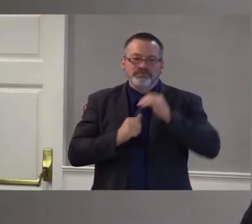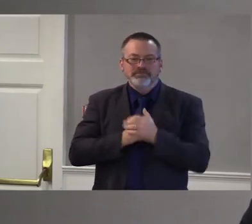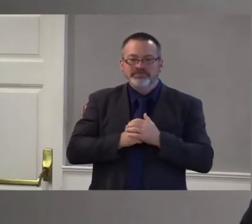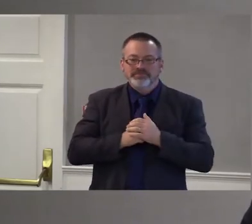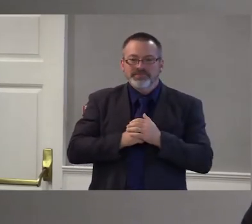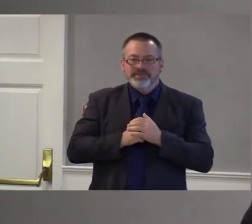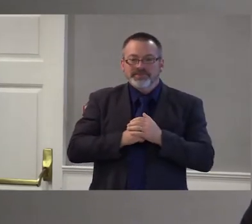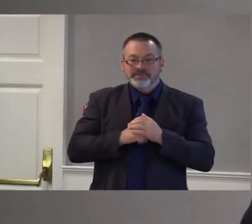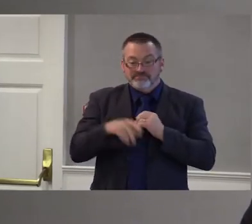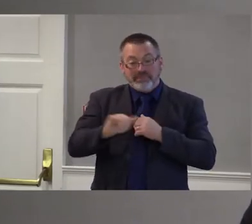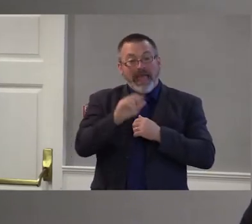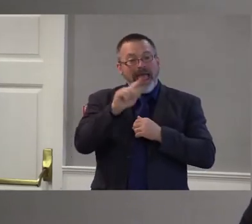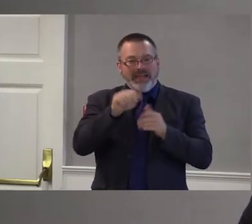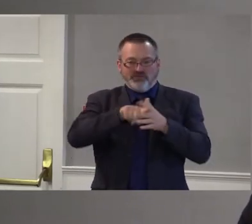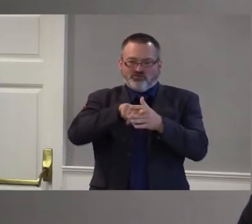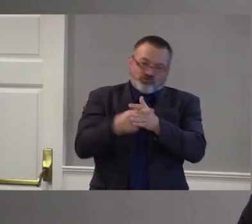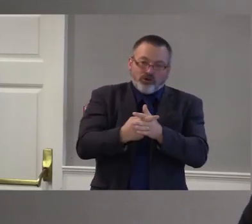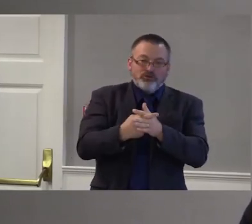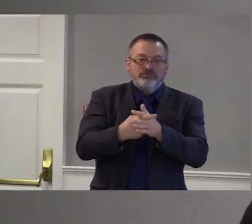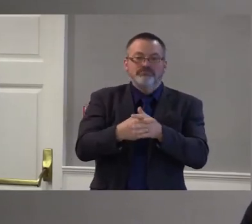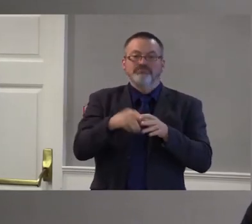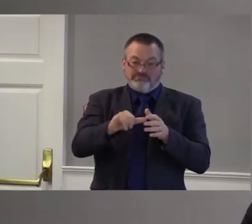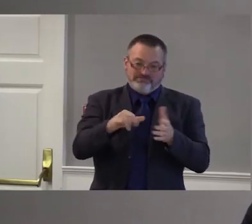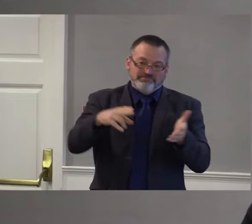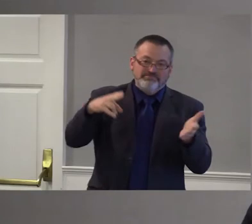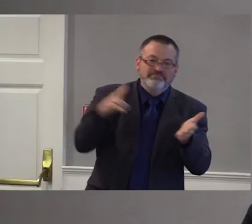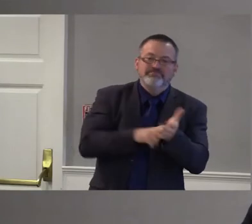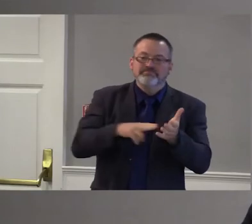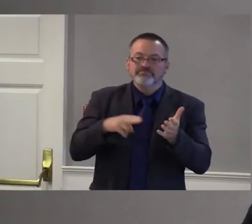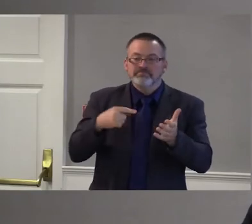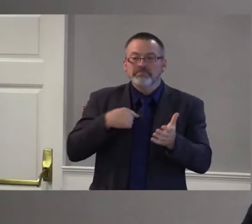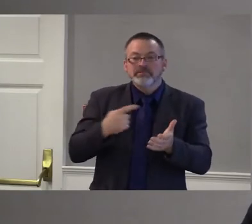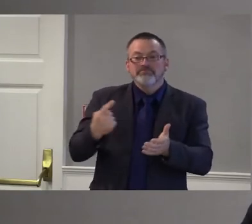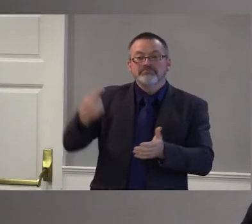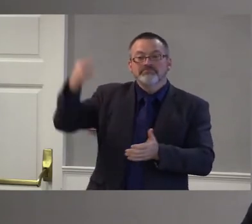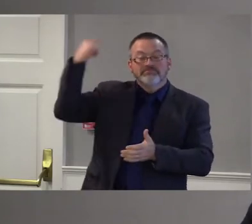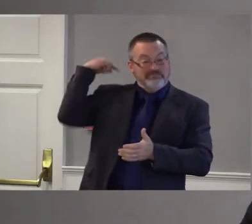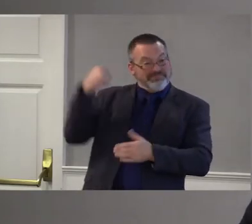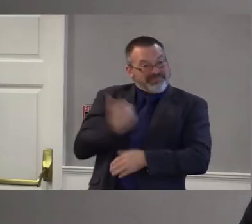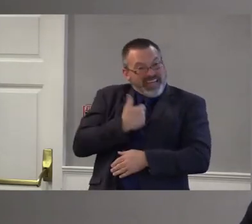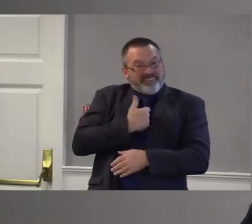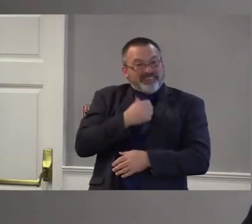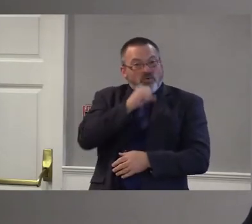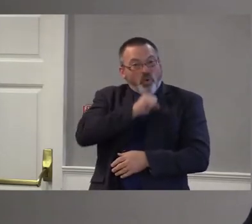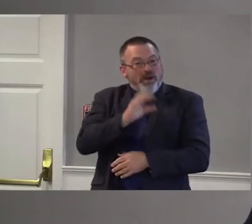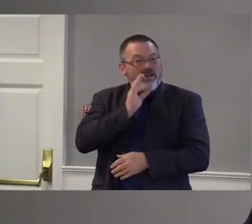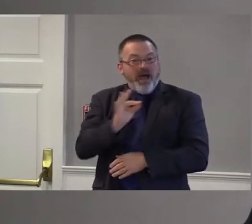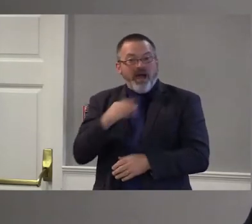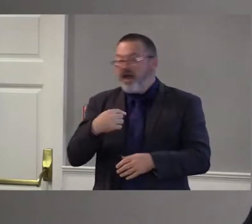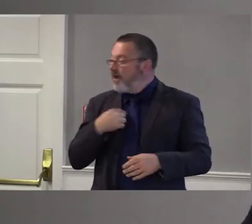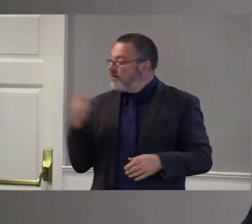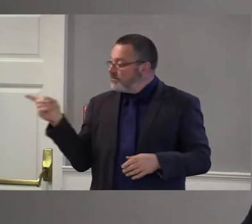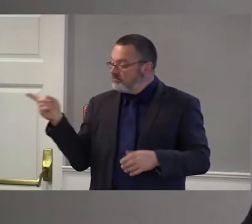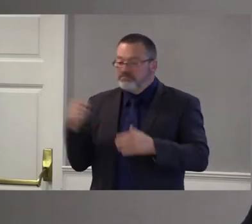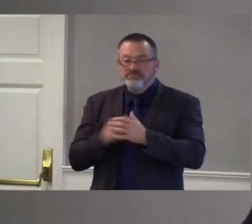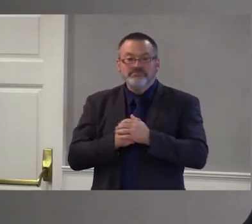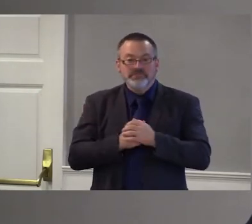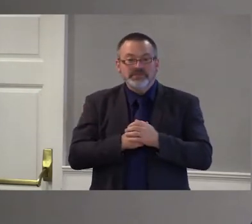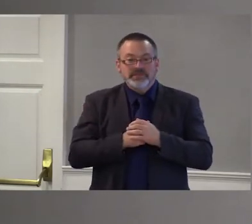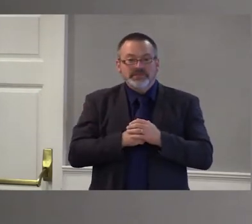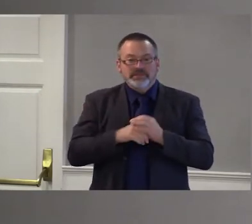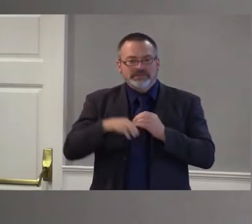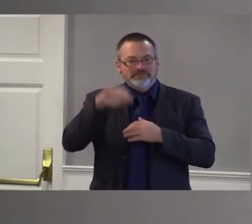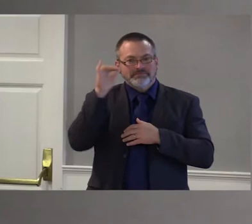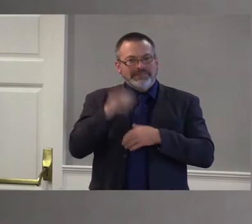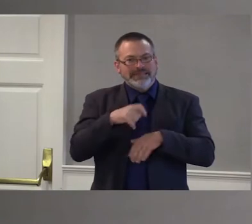9 when the ADA was enacted. I had little understanding then of the monumental importance of this legislation, but as I